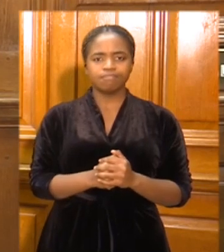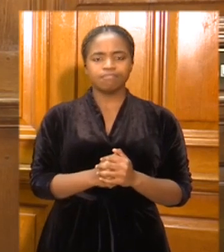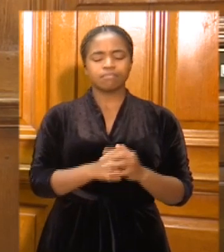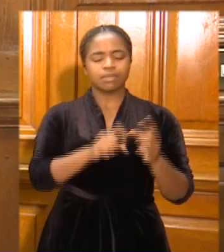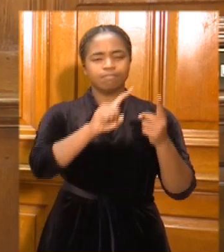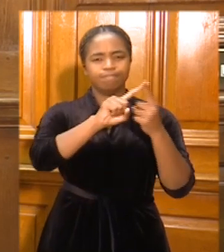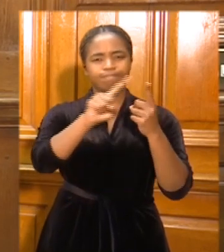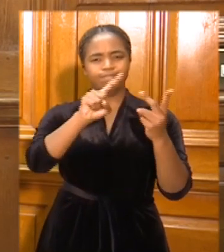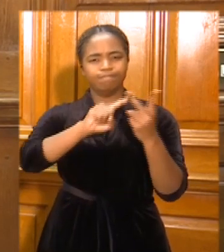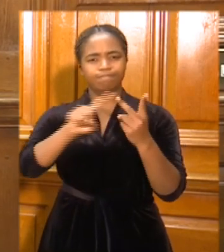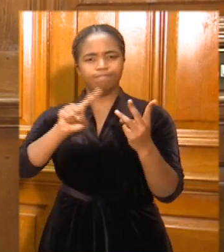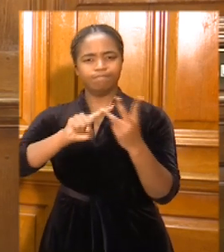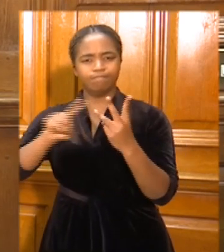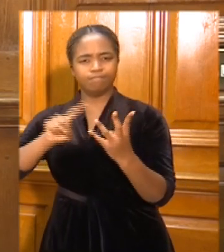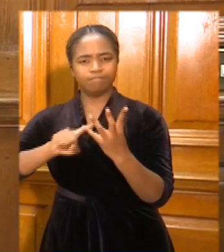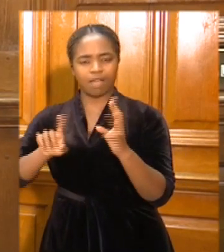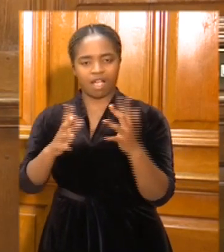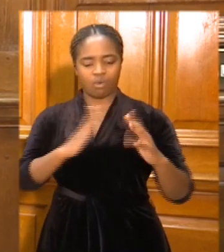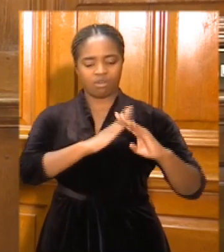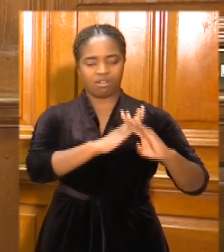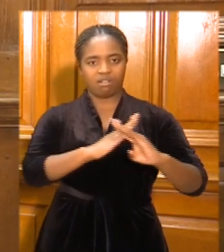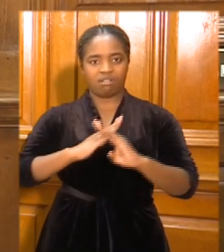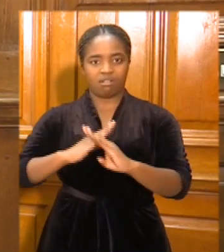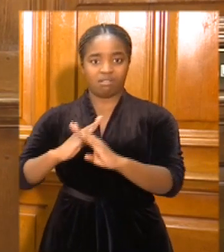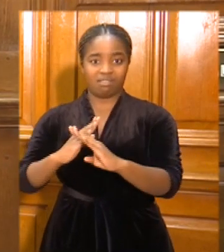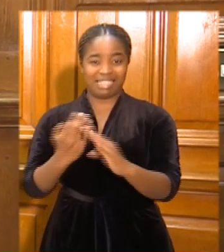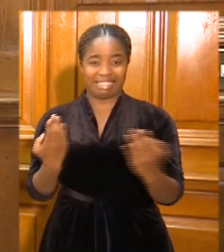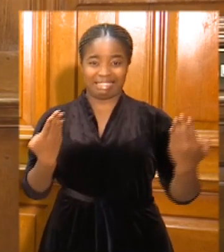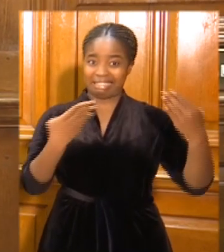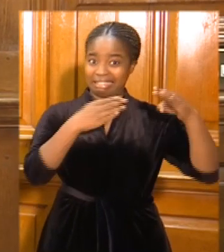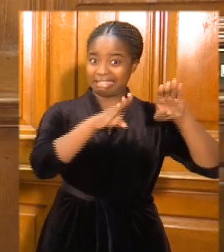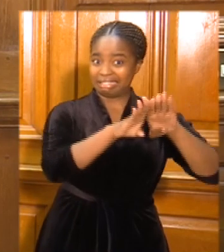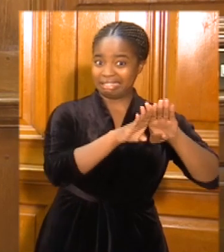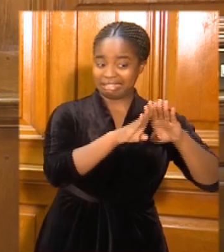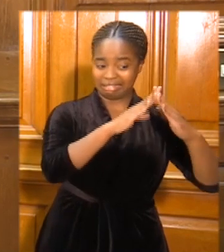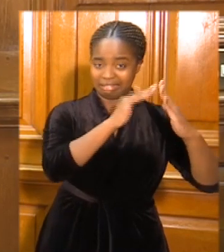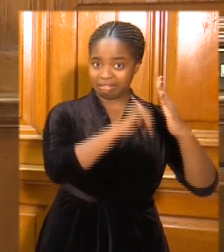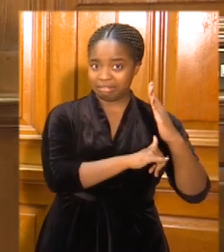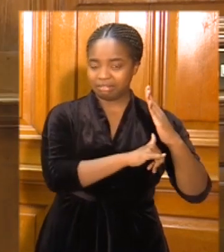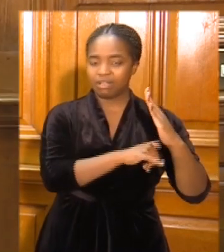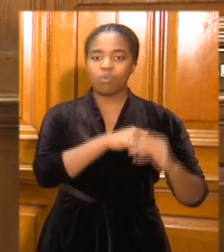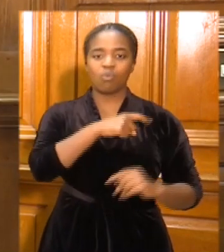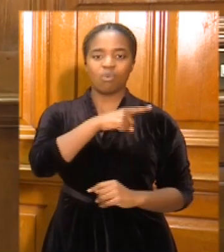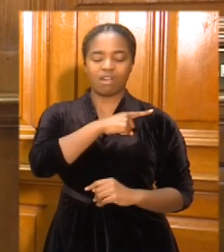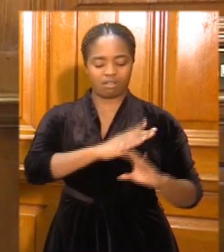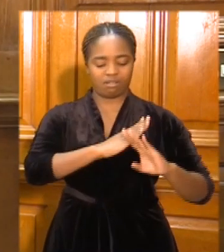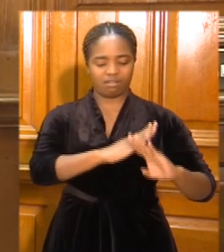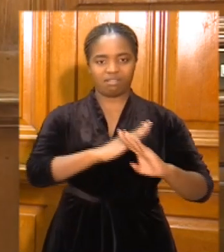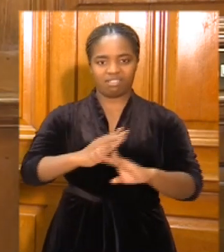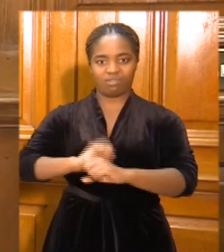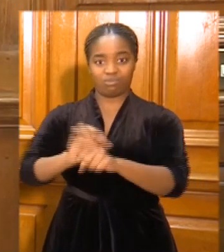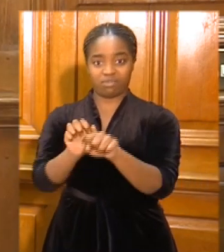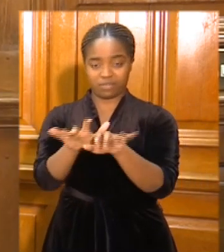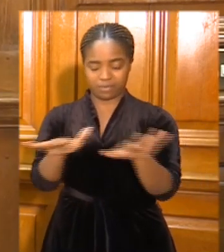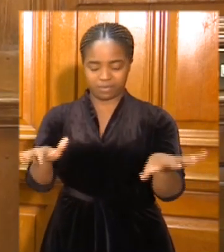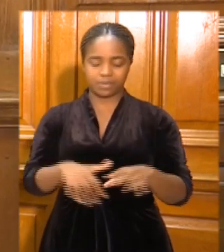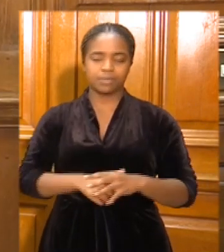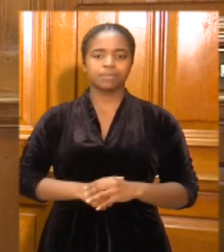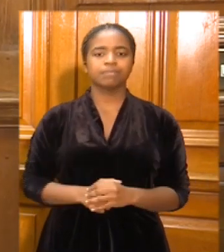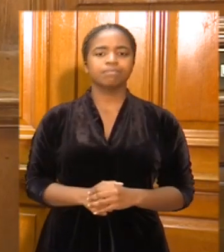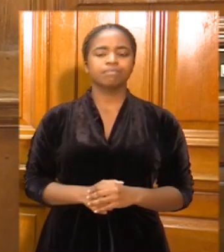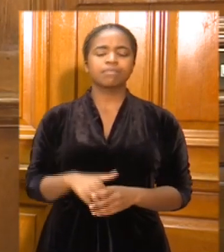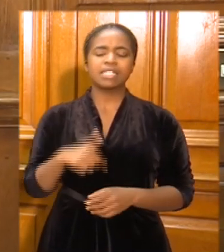unprecedented measures, including a nationwide lockdown to contain the spread of the virus. I